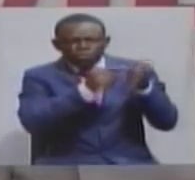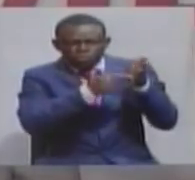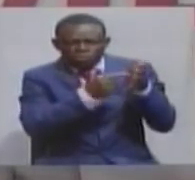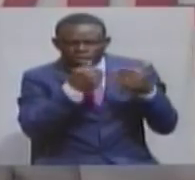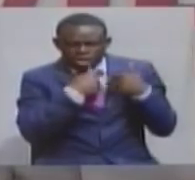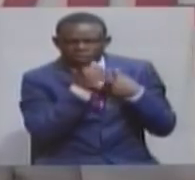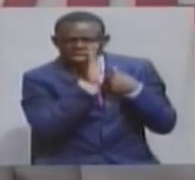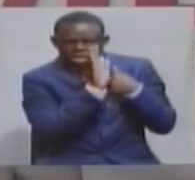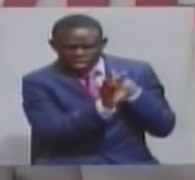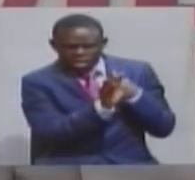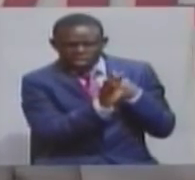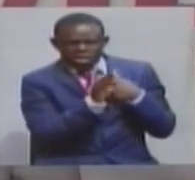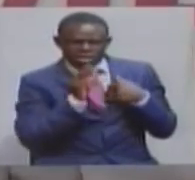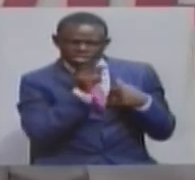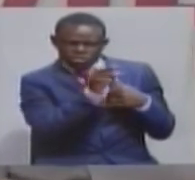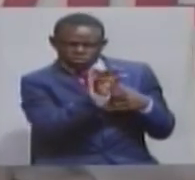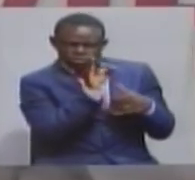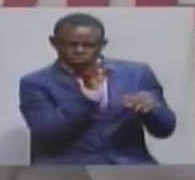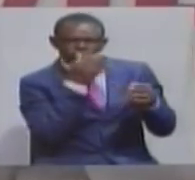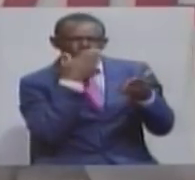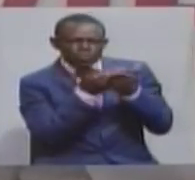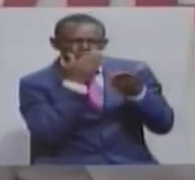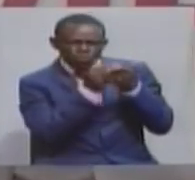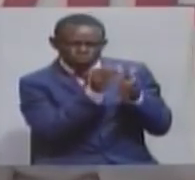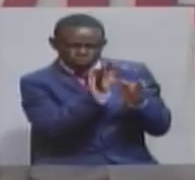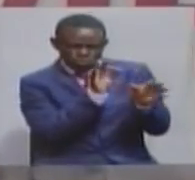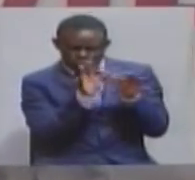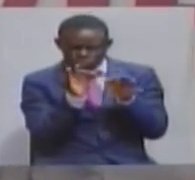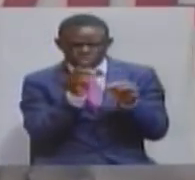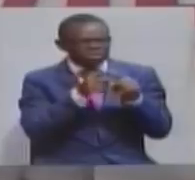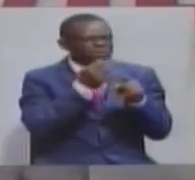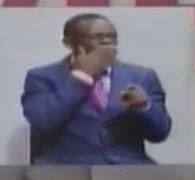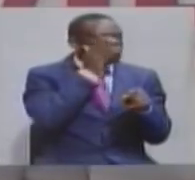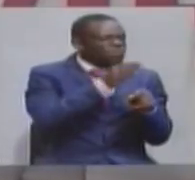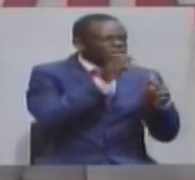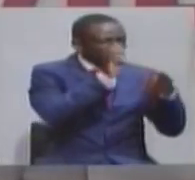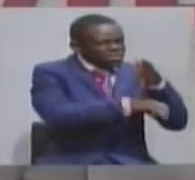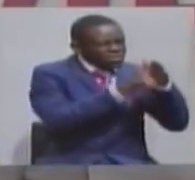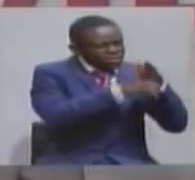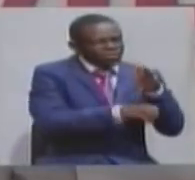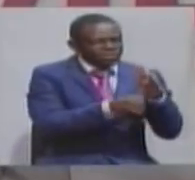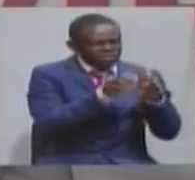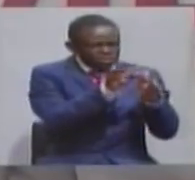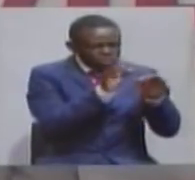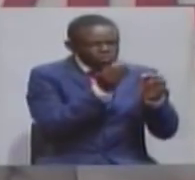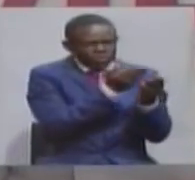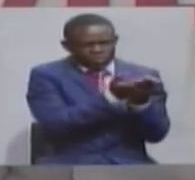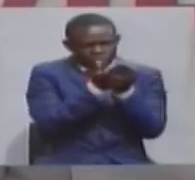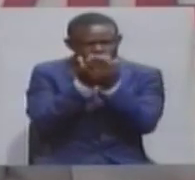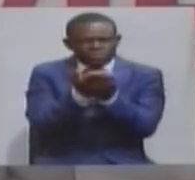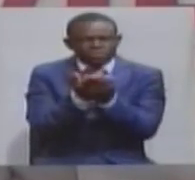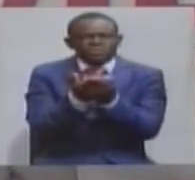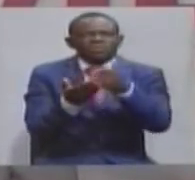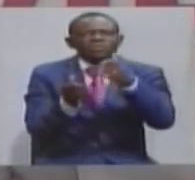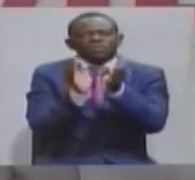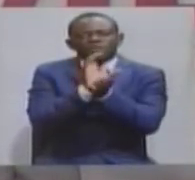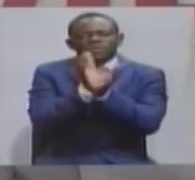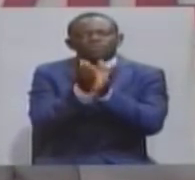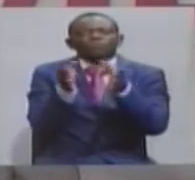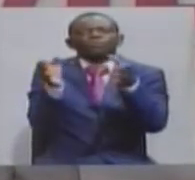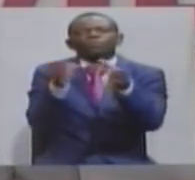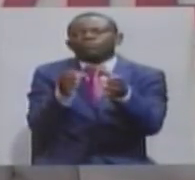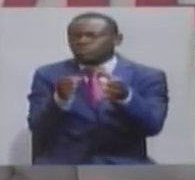We threw away the bathwater, but returned the baby, and gave that document to the technical committee. Now, the point I'm trying to arrive at,